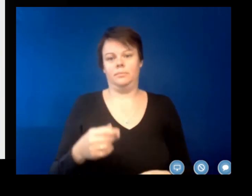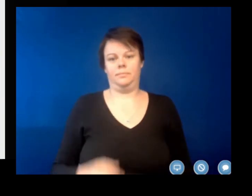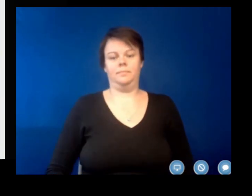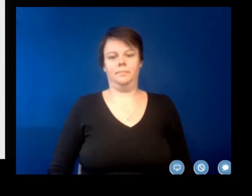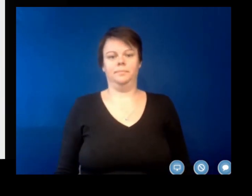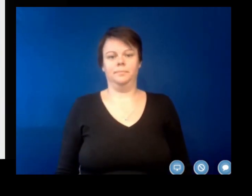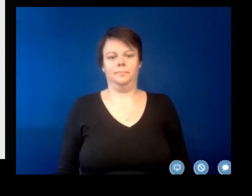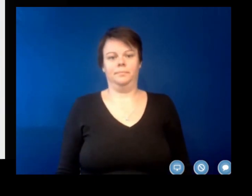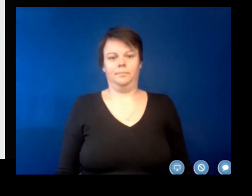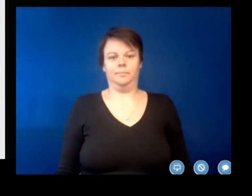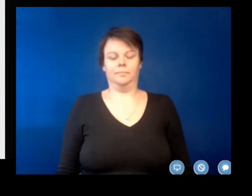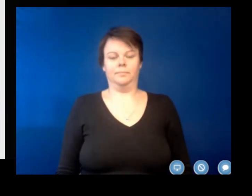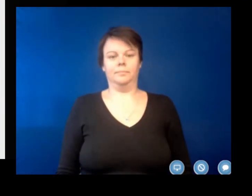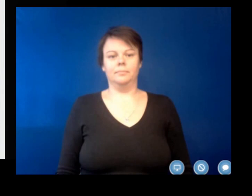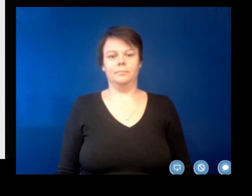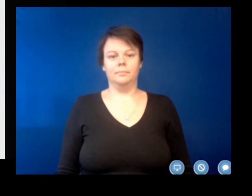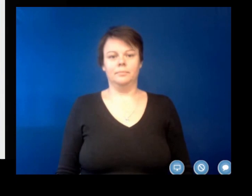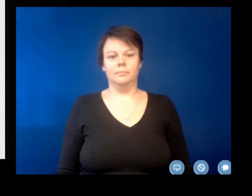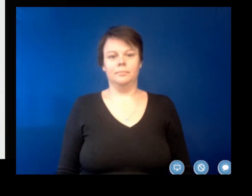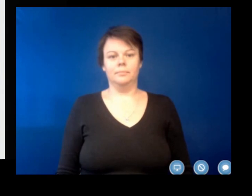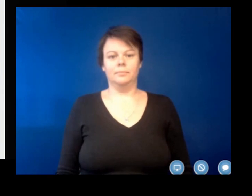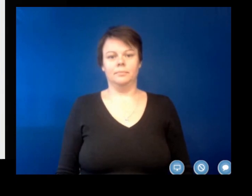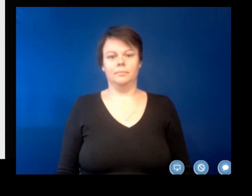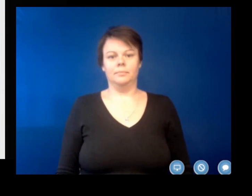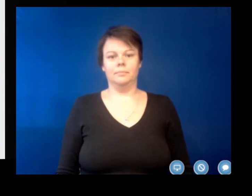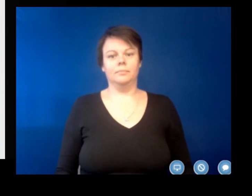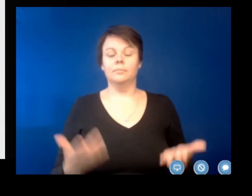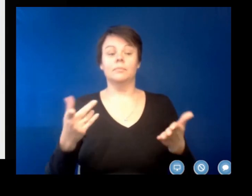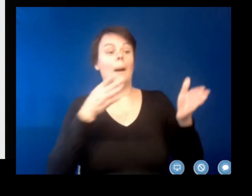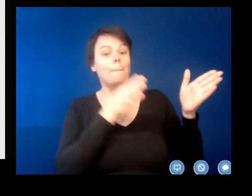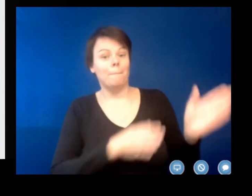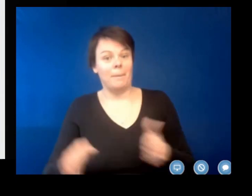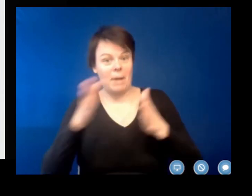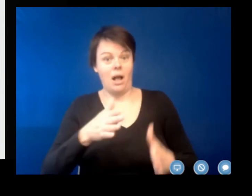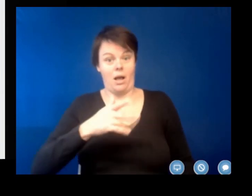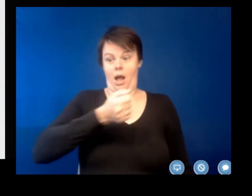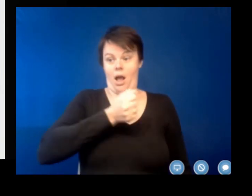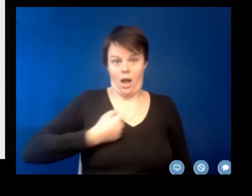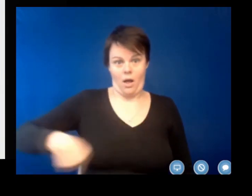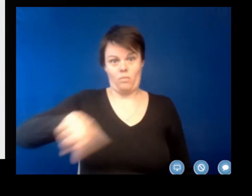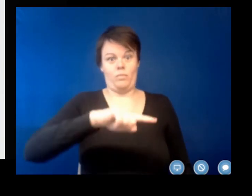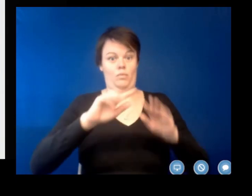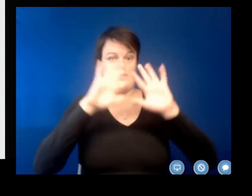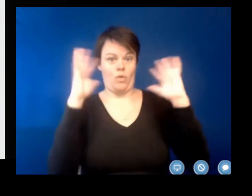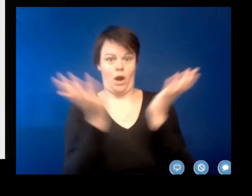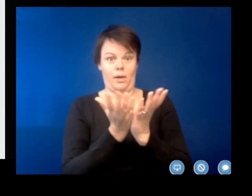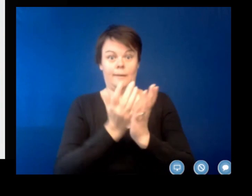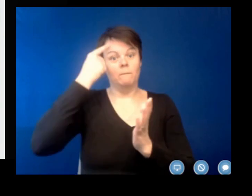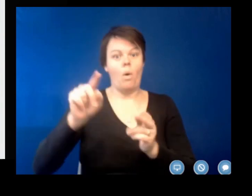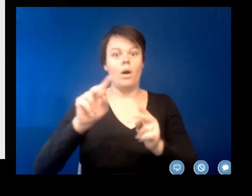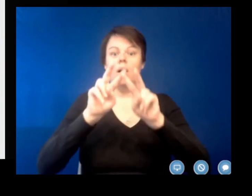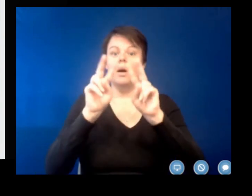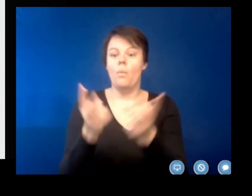in its now ongoing research on global competencies connected to PISA, where we will have the results